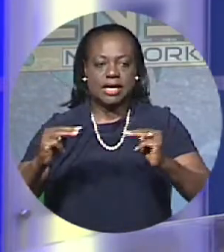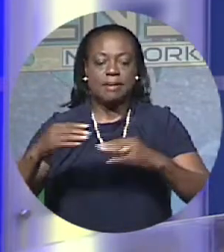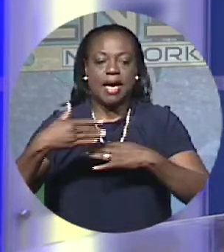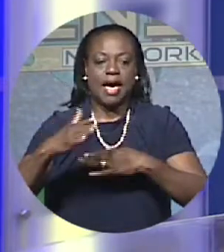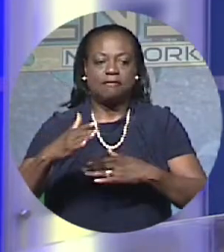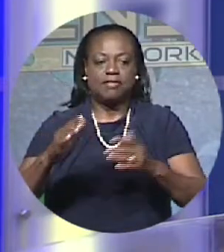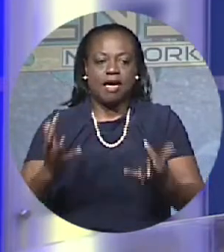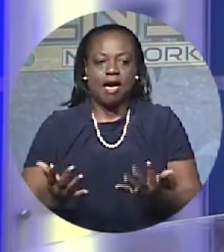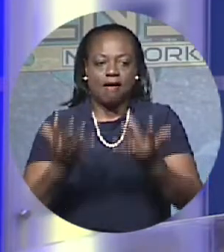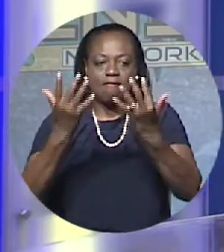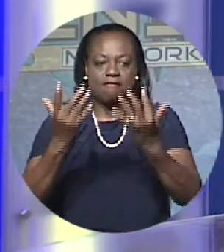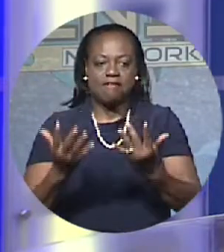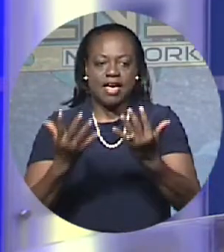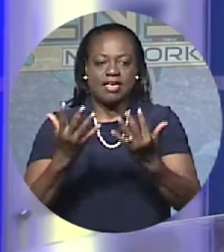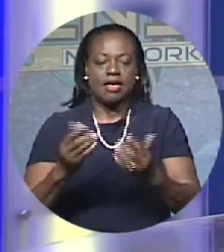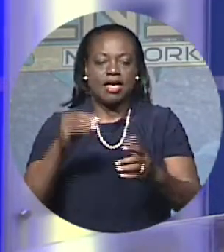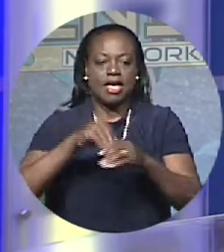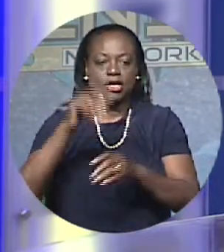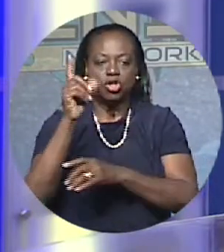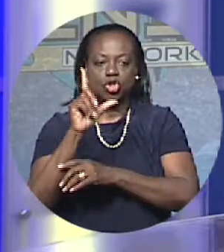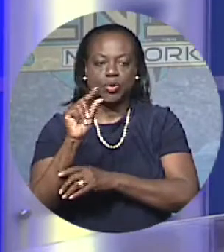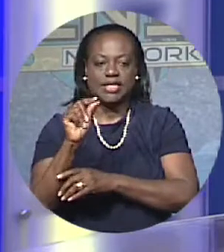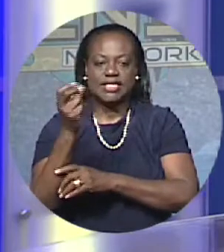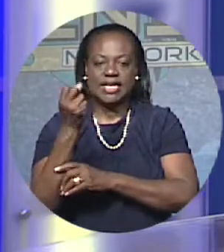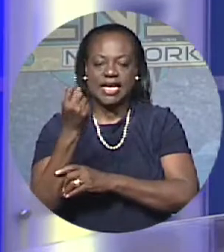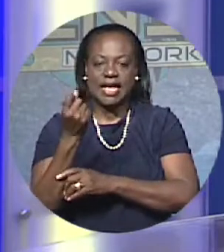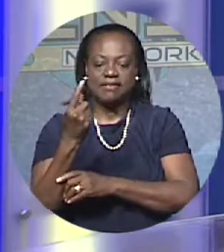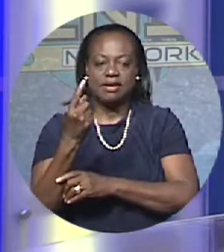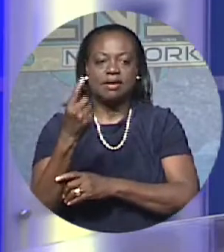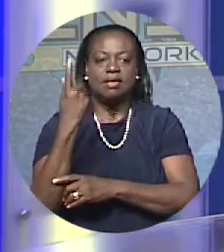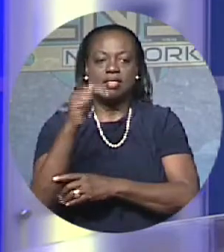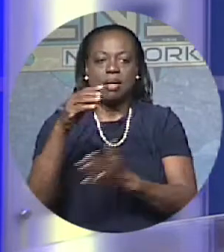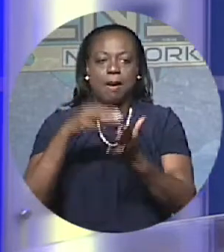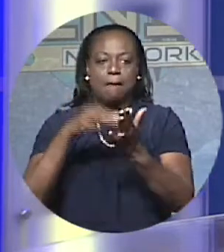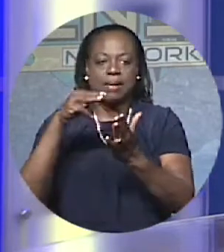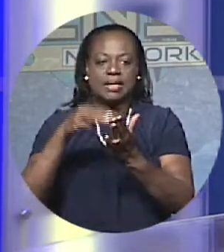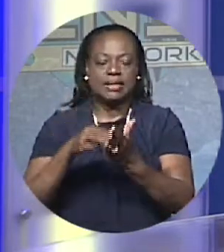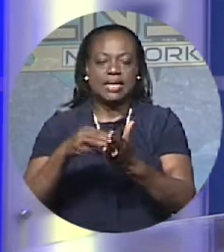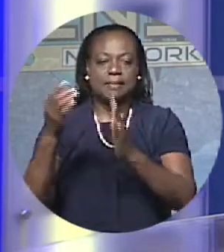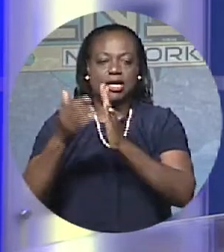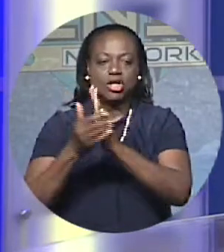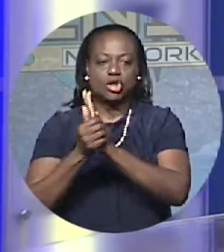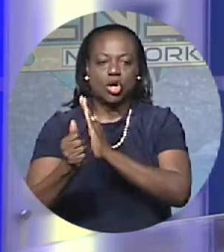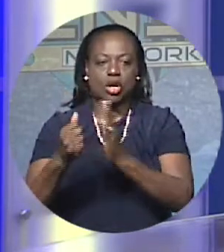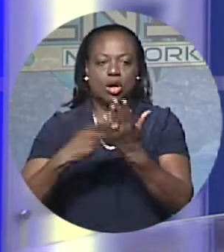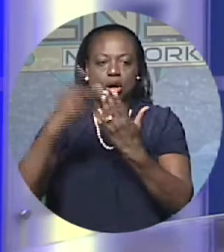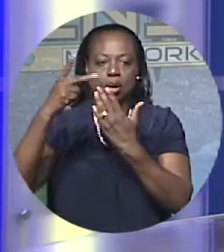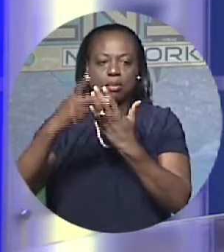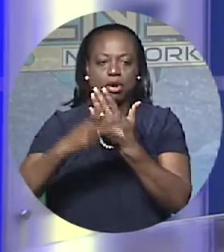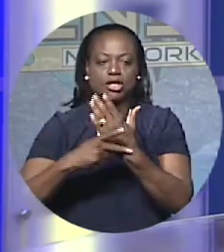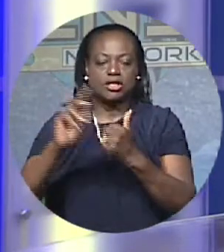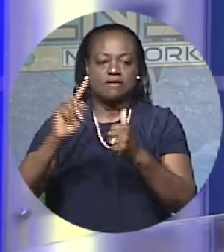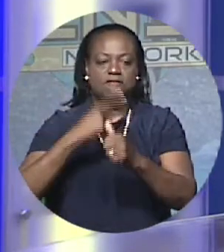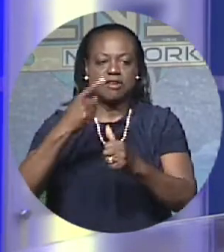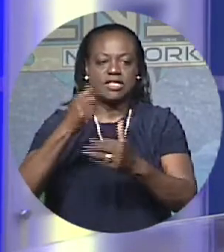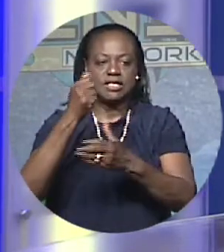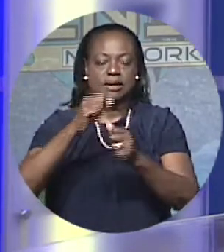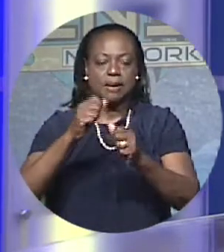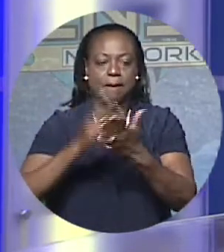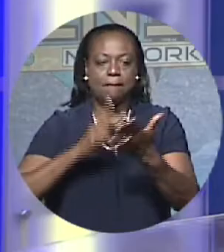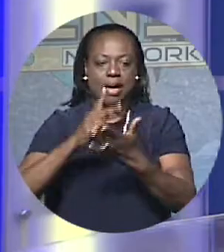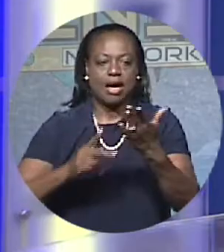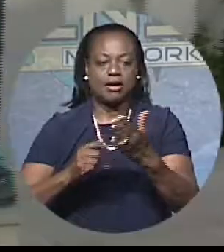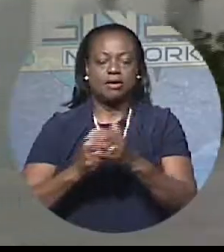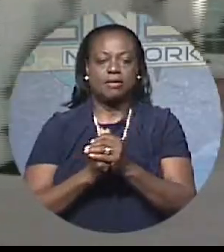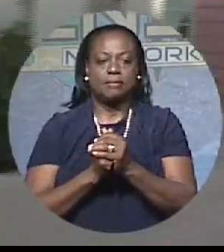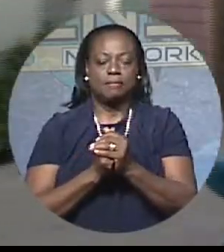in 2011. The multi-million-dollar project is part of the first phase of the downtown redevelopment project.